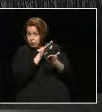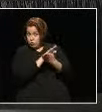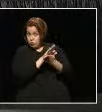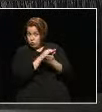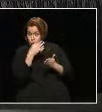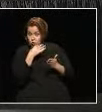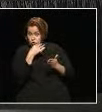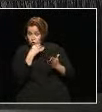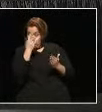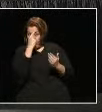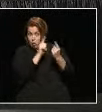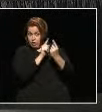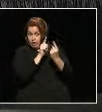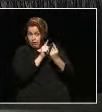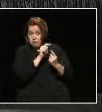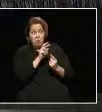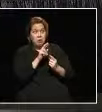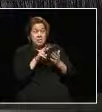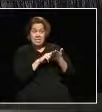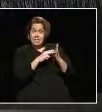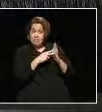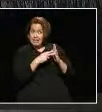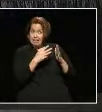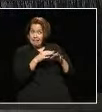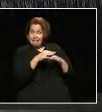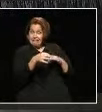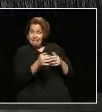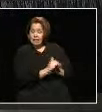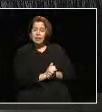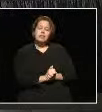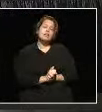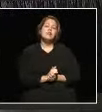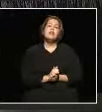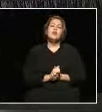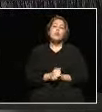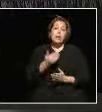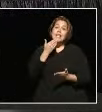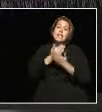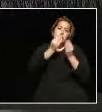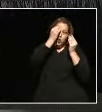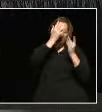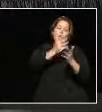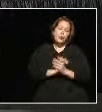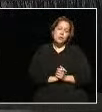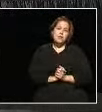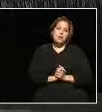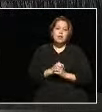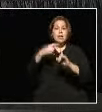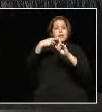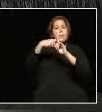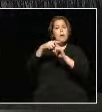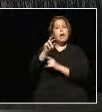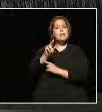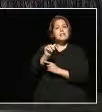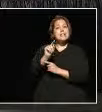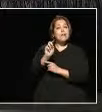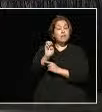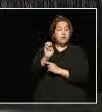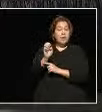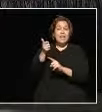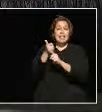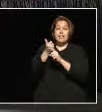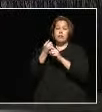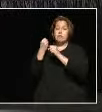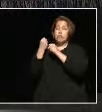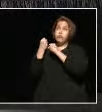soon? Or does this mean? Yeah, it's good news. The positivity rate is a